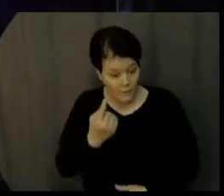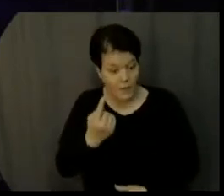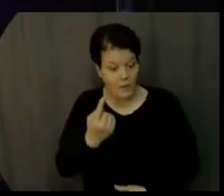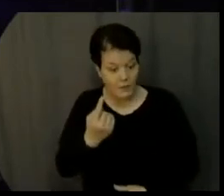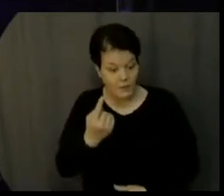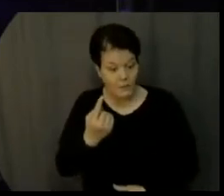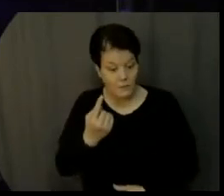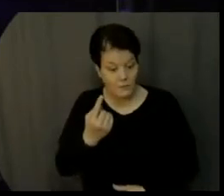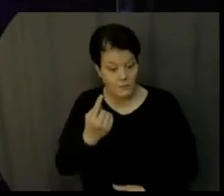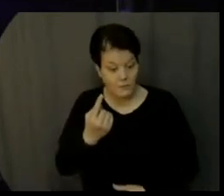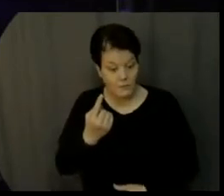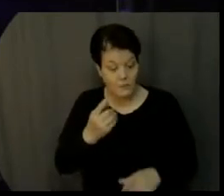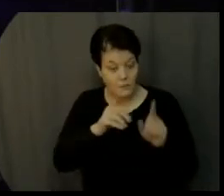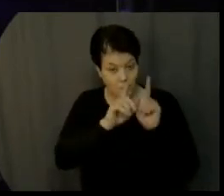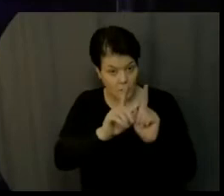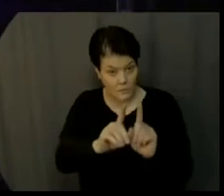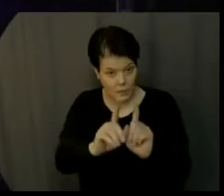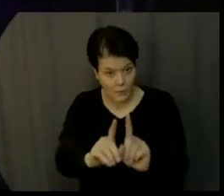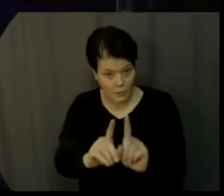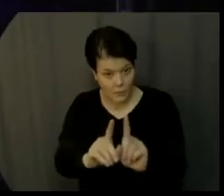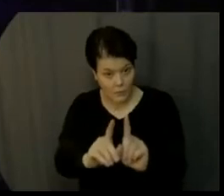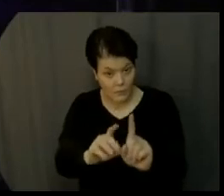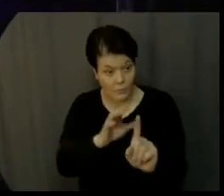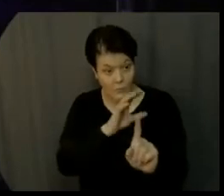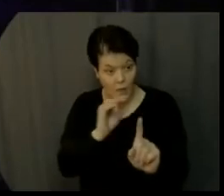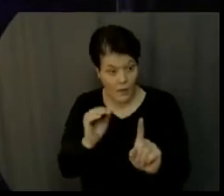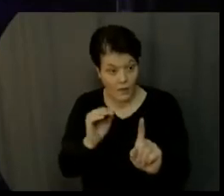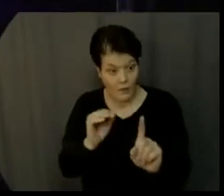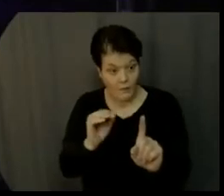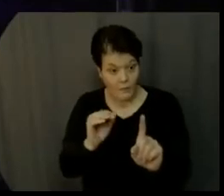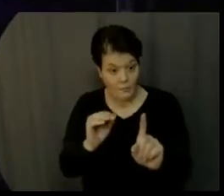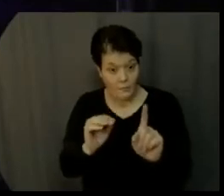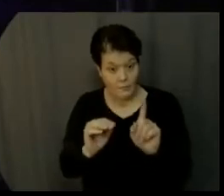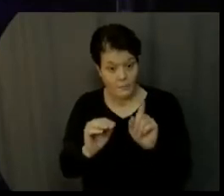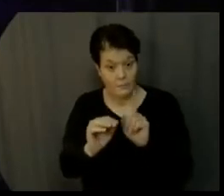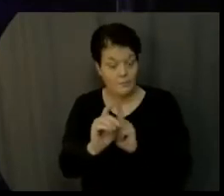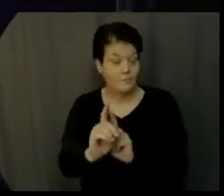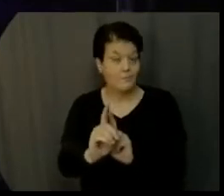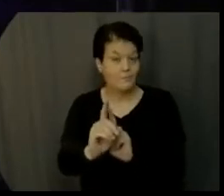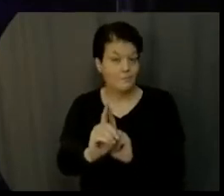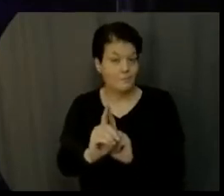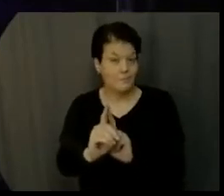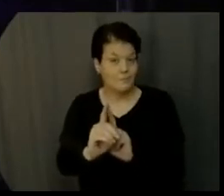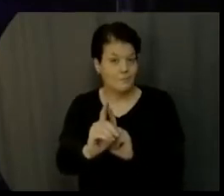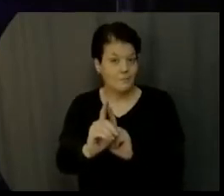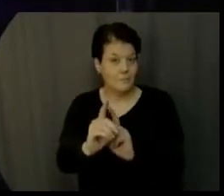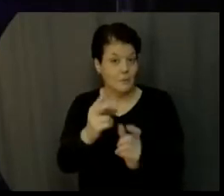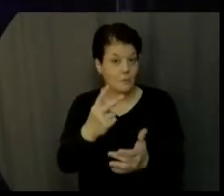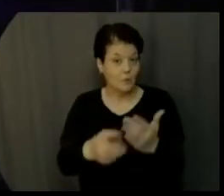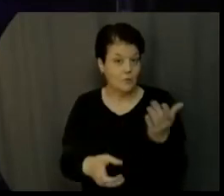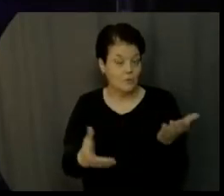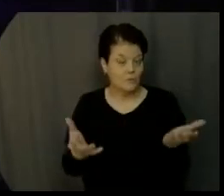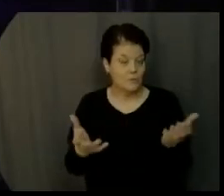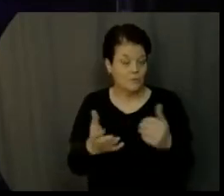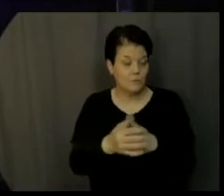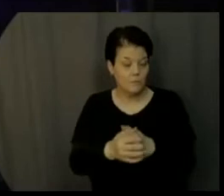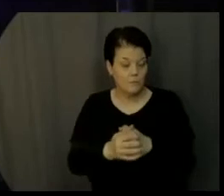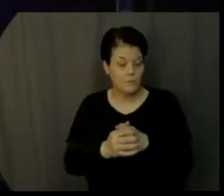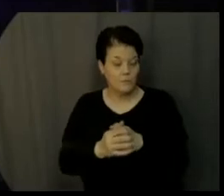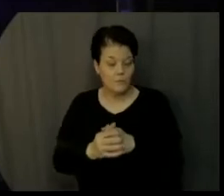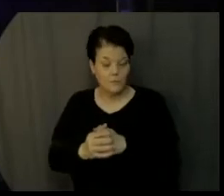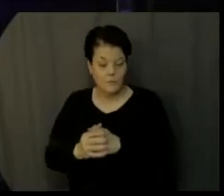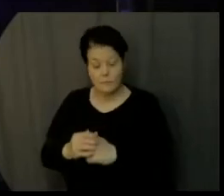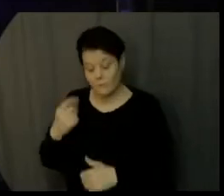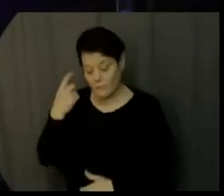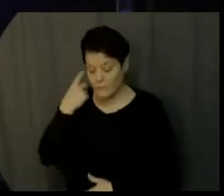someone? Are you pouring into someone? This last summer, I had to get in shape because I went to